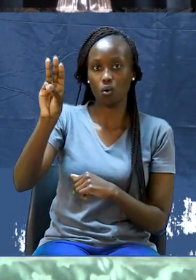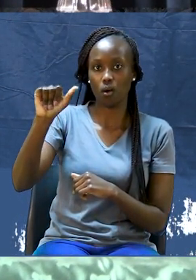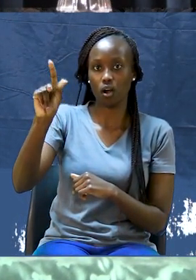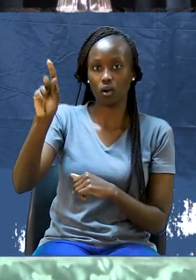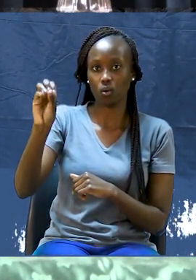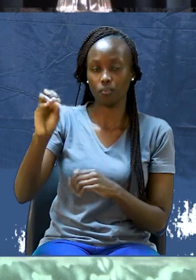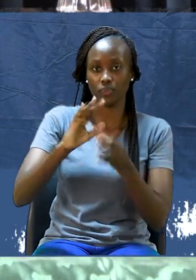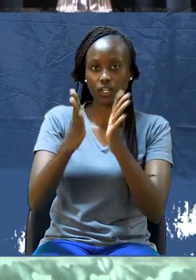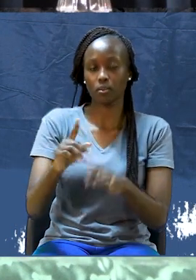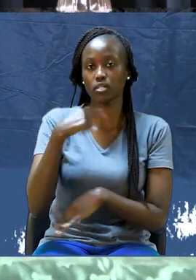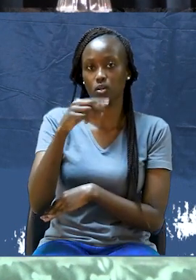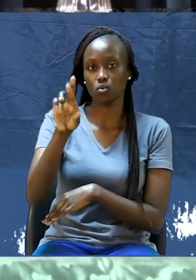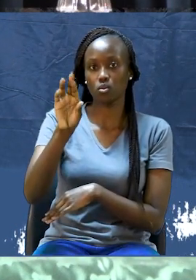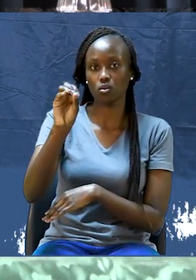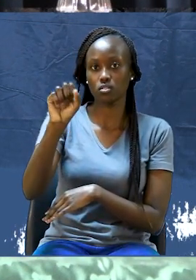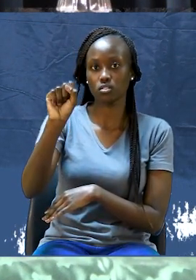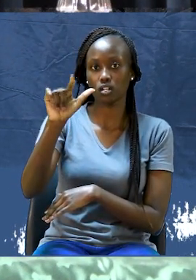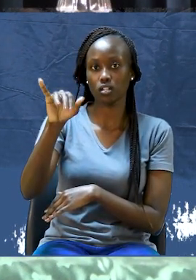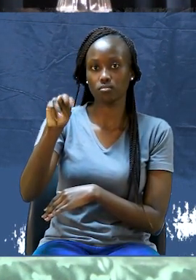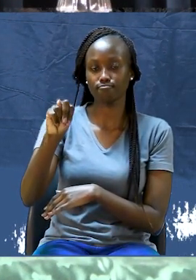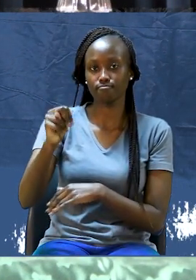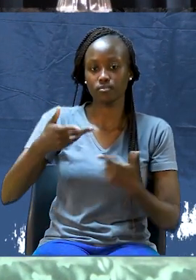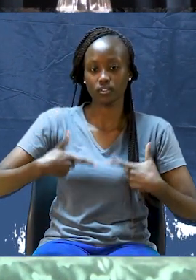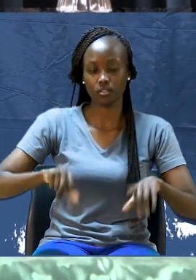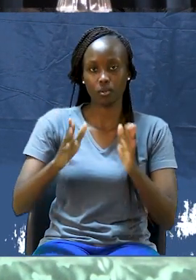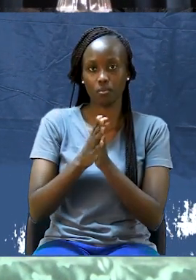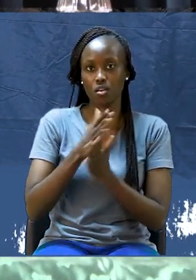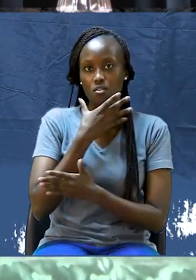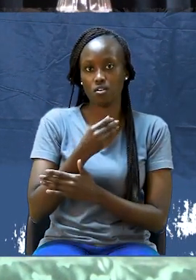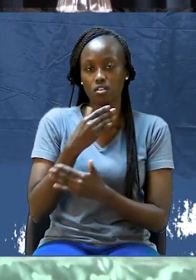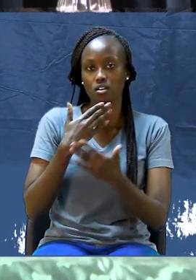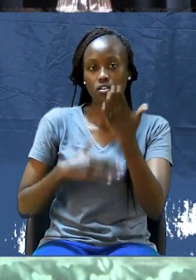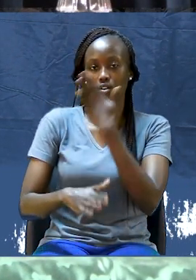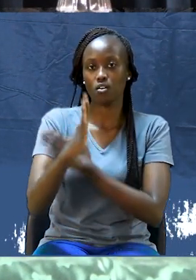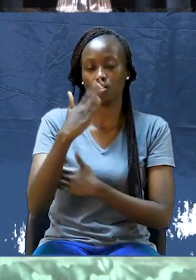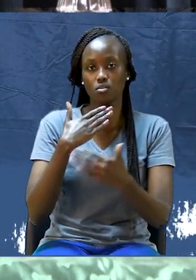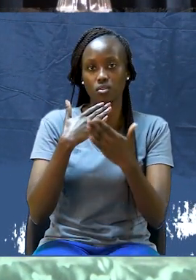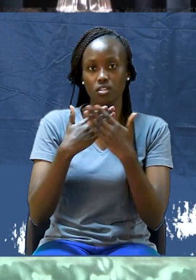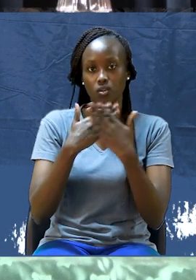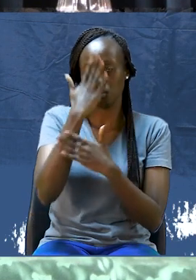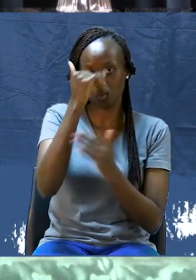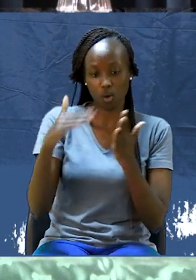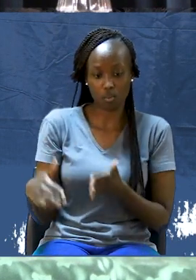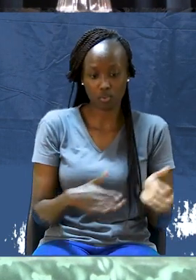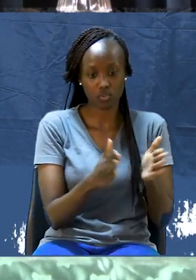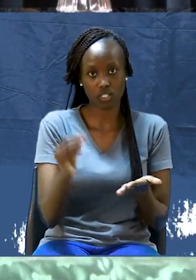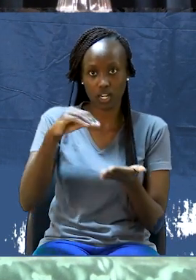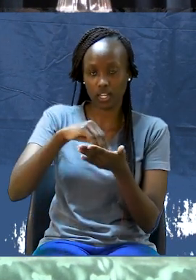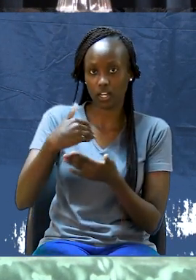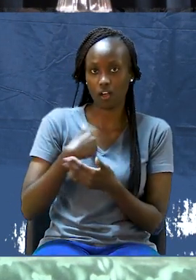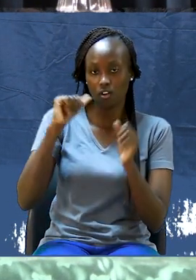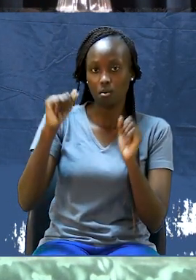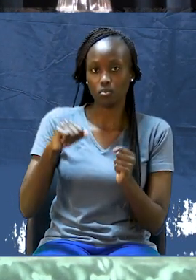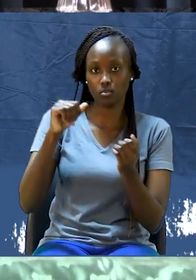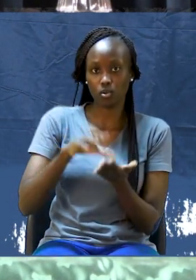Roslyn Njuguna. Let us start off in prayer. Our Father and our God, we are grateful that once again we have an opportunity to reflect together